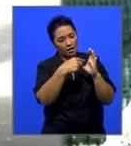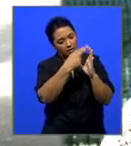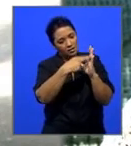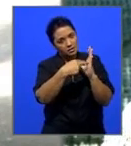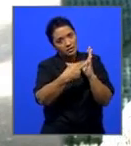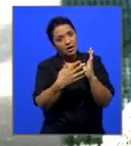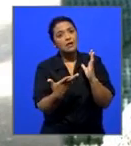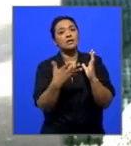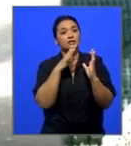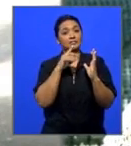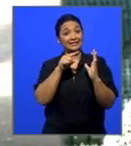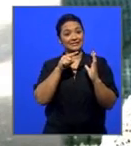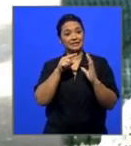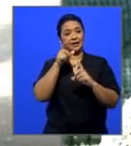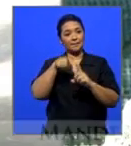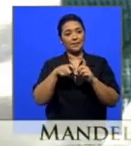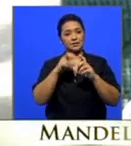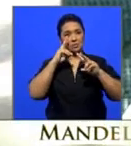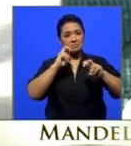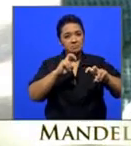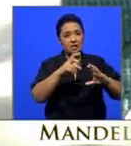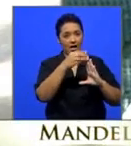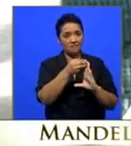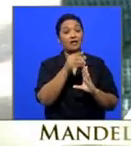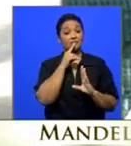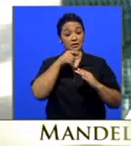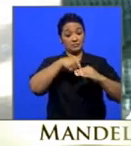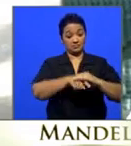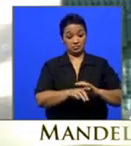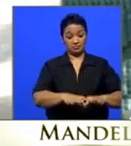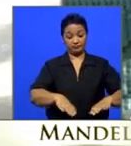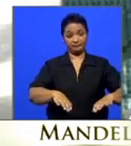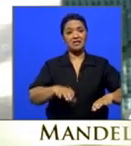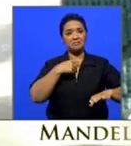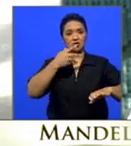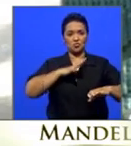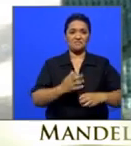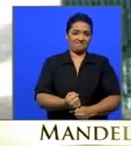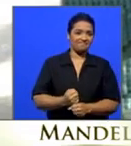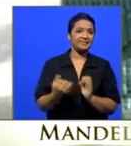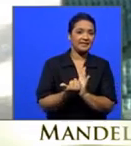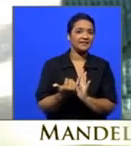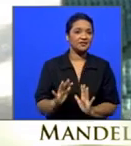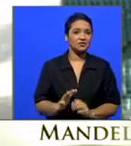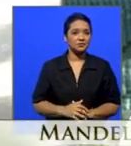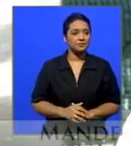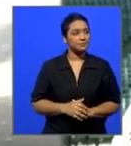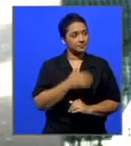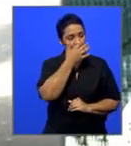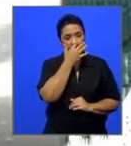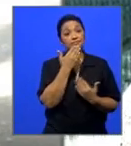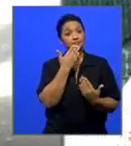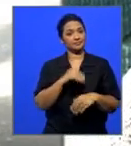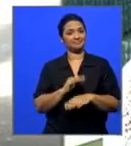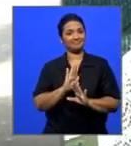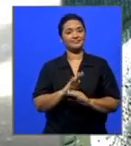paleontology. We've got archaeologists. So even that is underground, SADA is preserving that for South Africans. Ma'am, thank you so much for